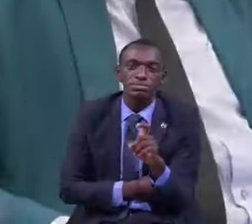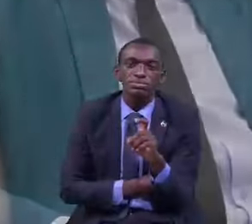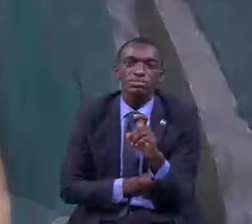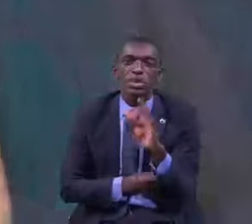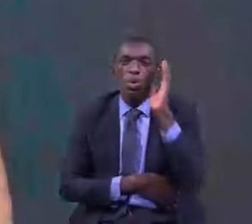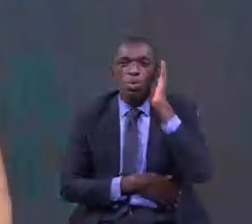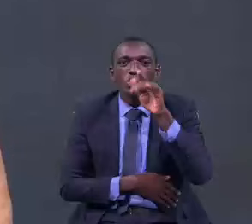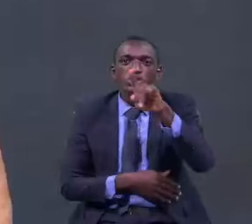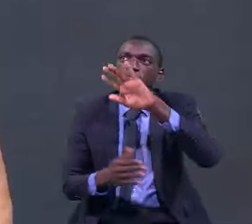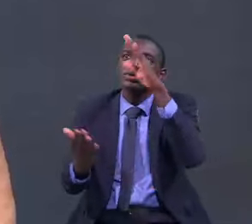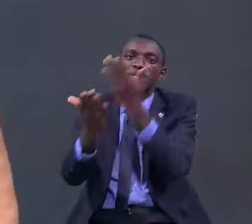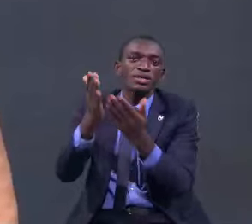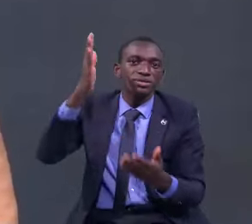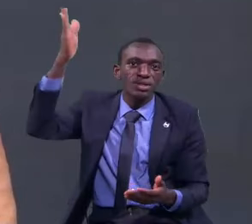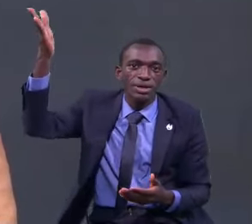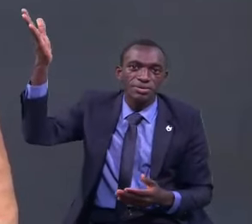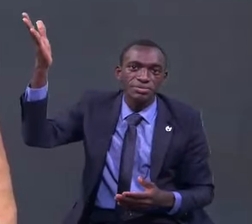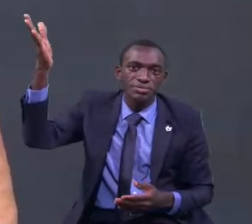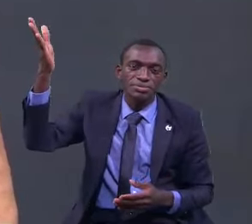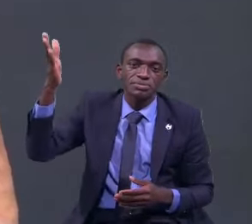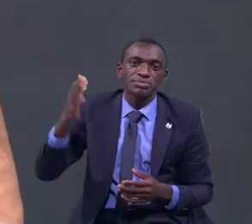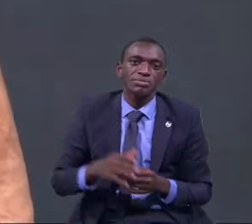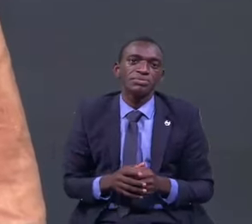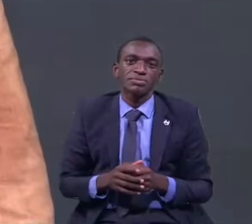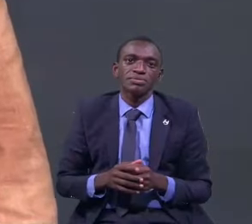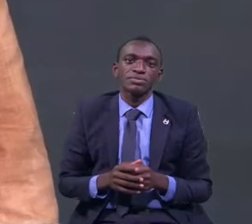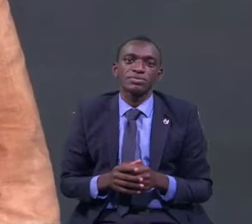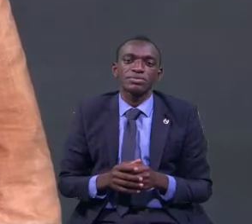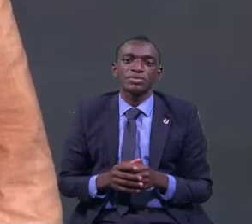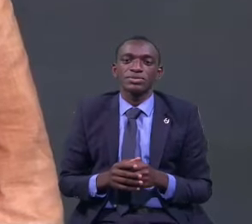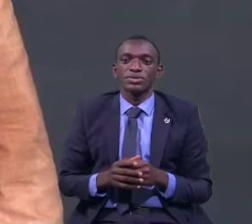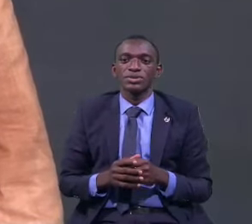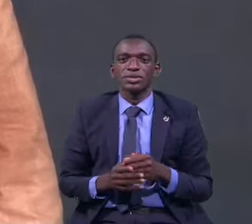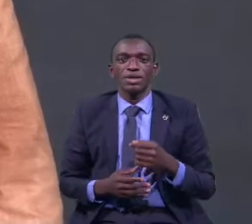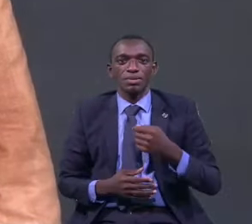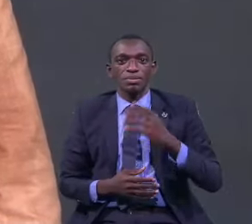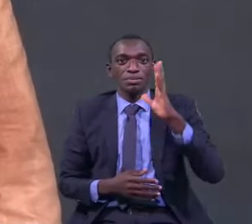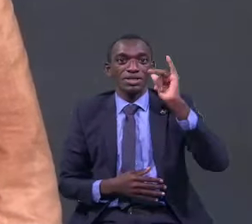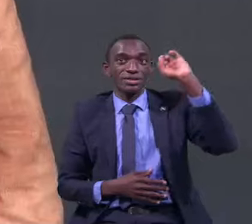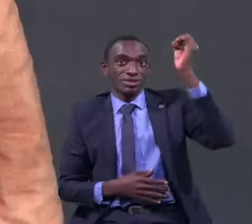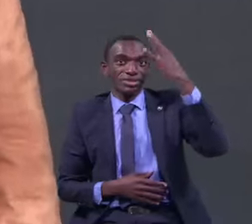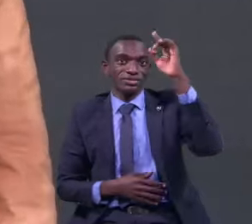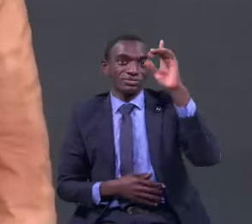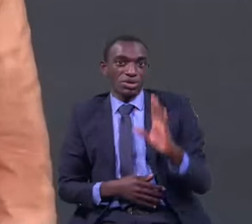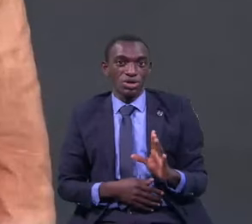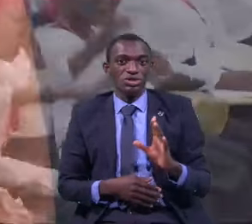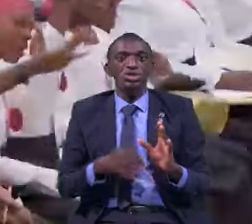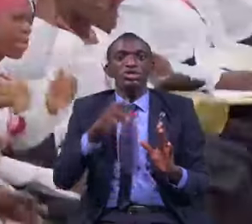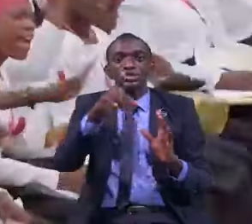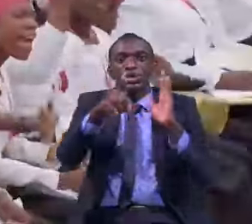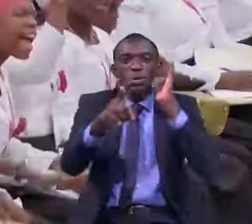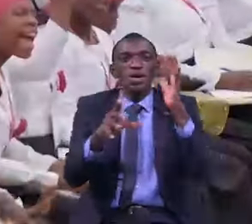get there? Y arriveras-tu? By la grâce de Dieu. By the grace of God. You will get there. Tu